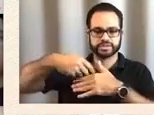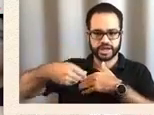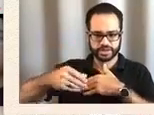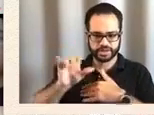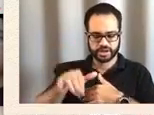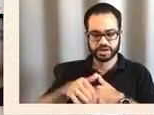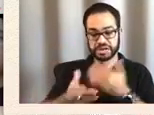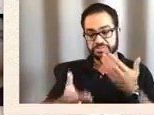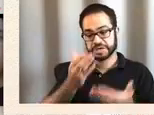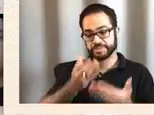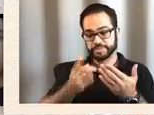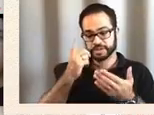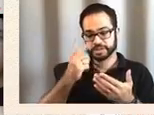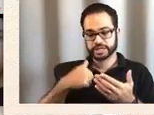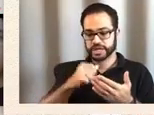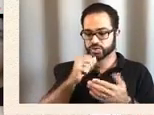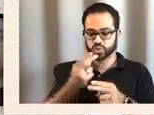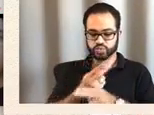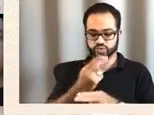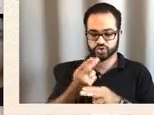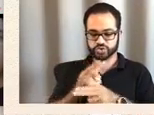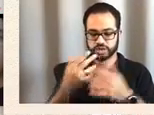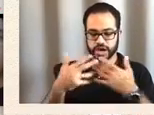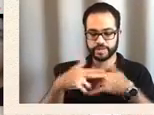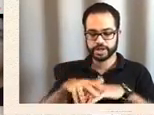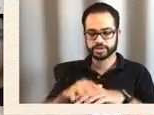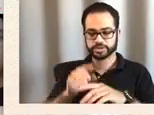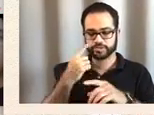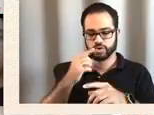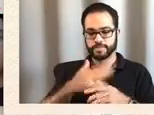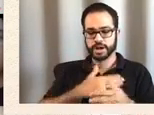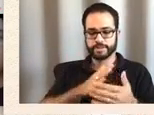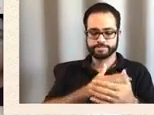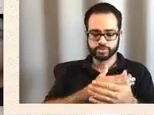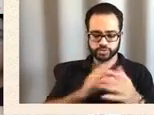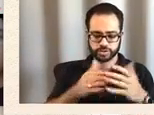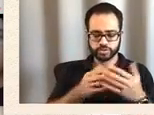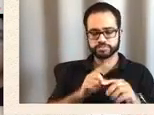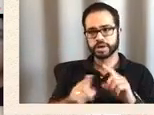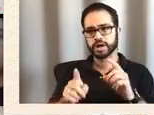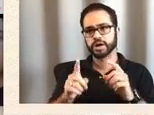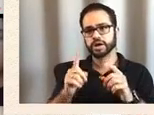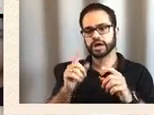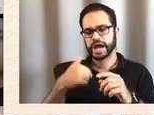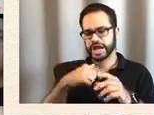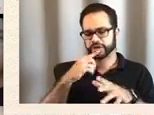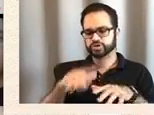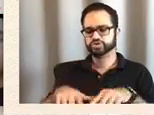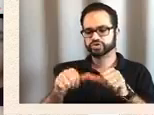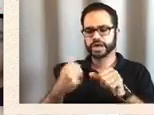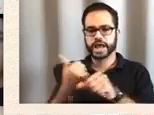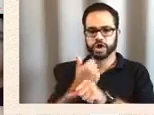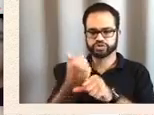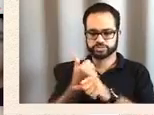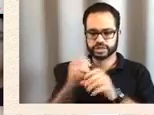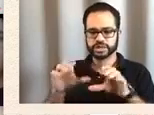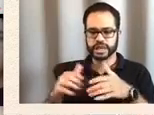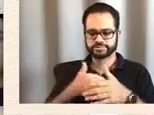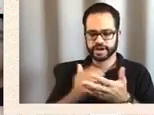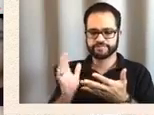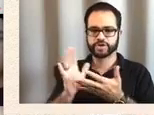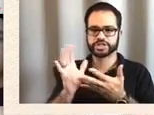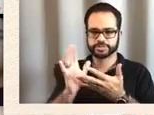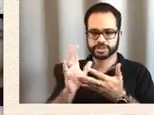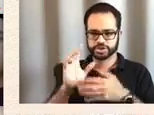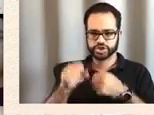I don't tend to use accommodations as much for my music courses, but a couple gen eds, for example, I took an algebra class my freshman year, and the